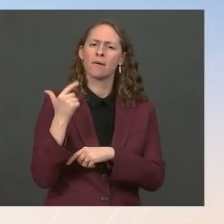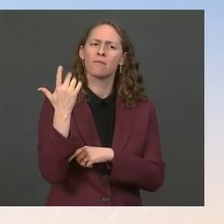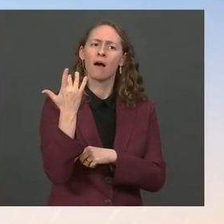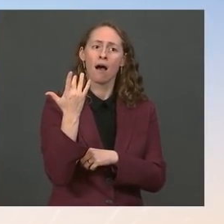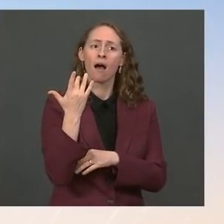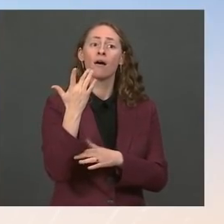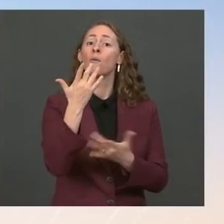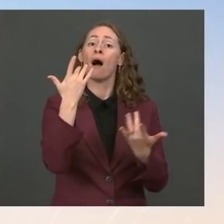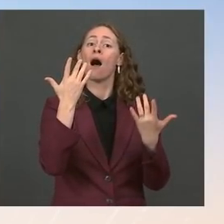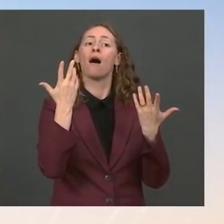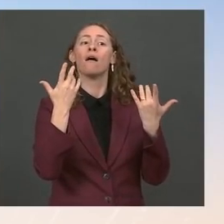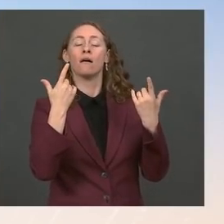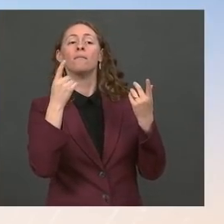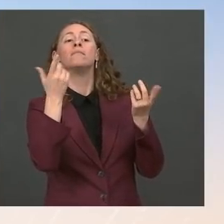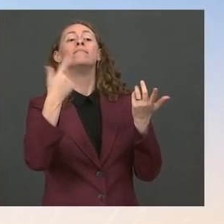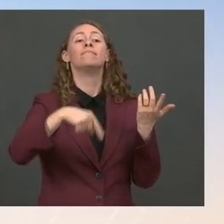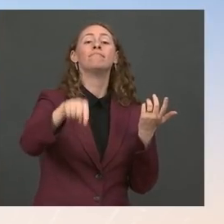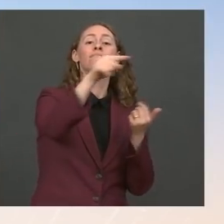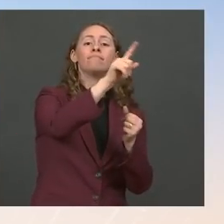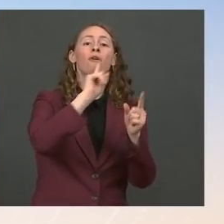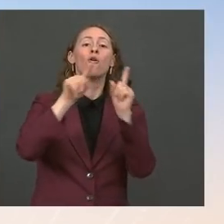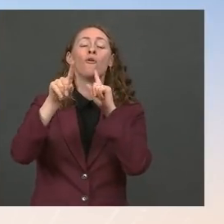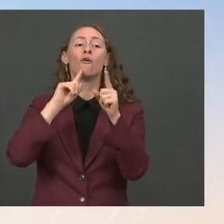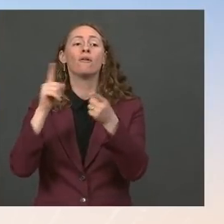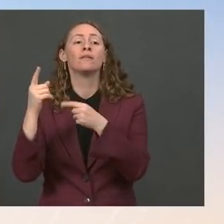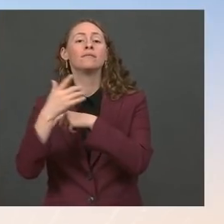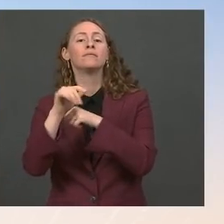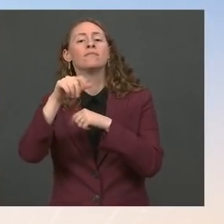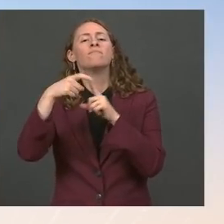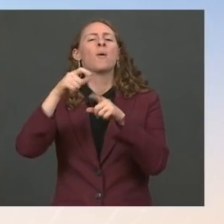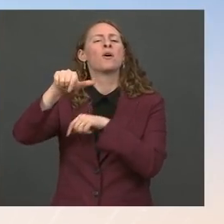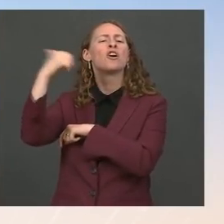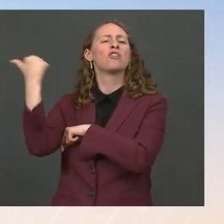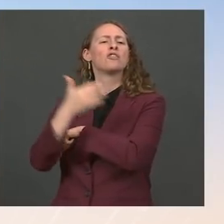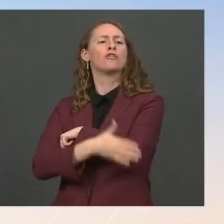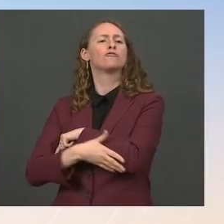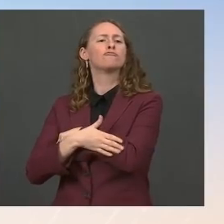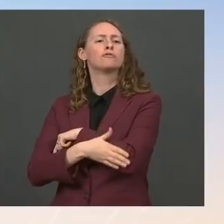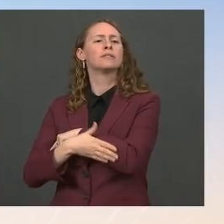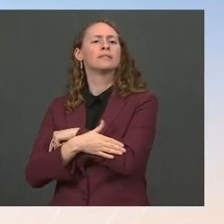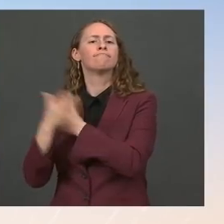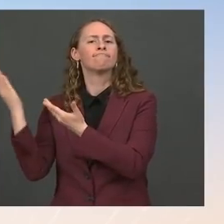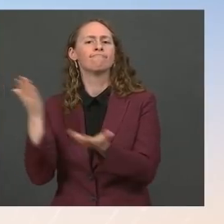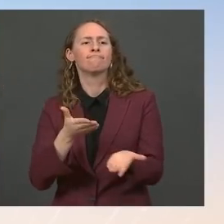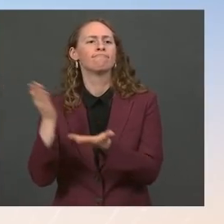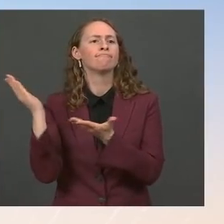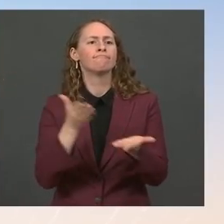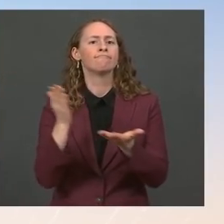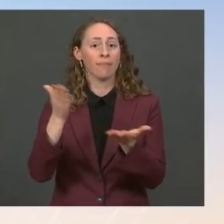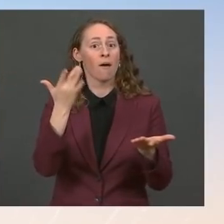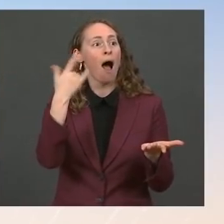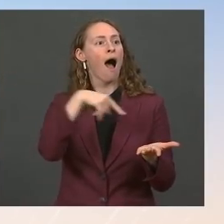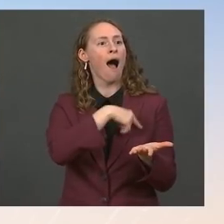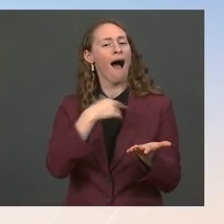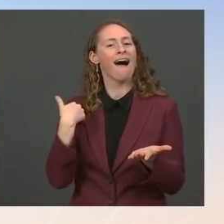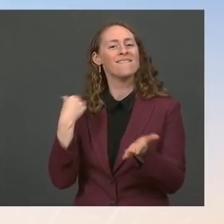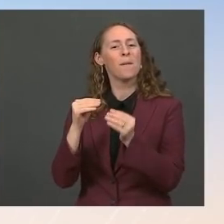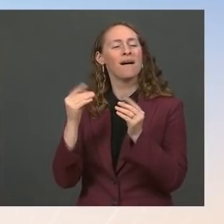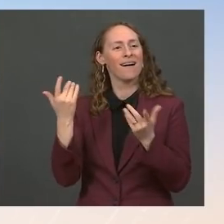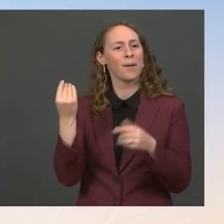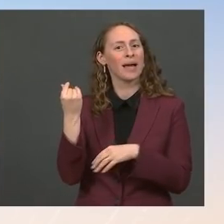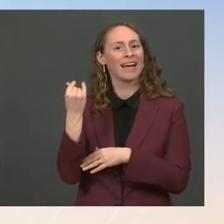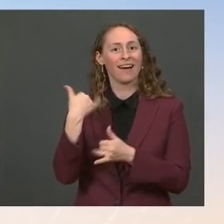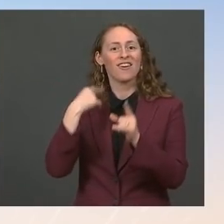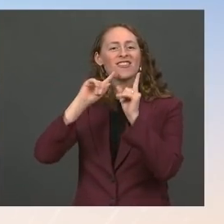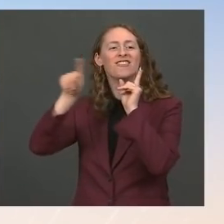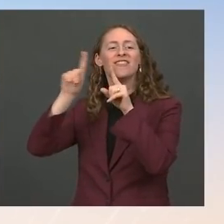are being ordered by people across the country. People have more money, expendable resources. Their wages are up. More people